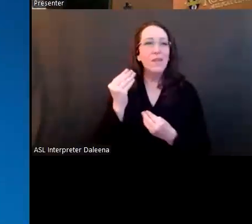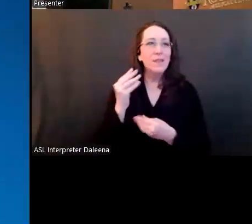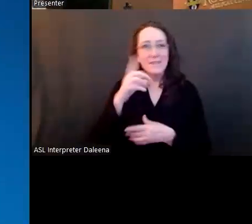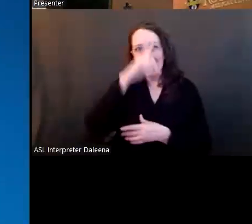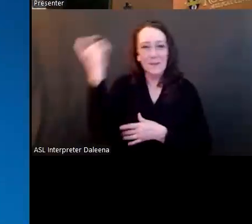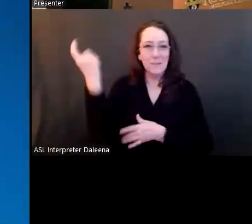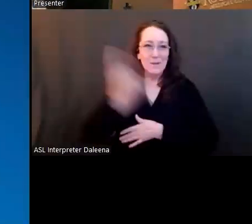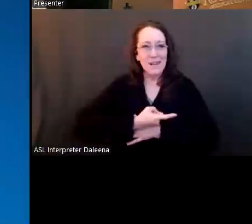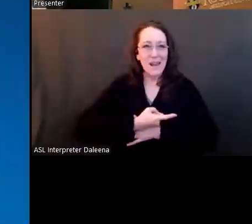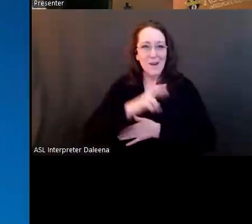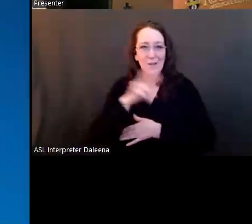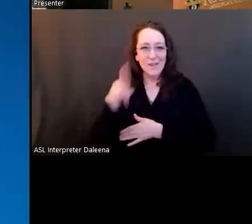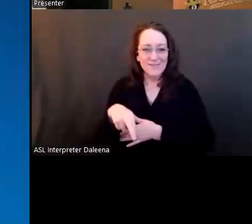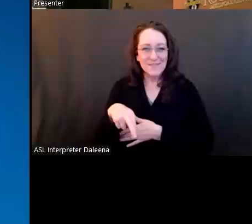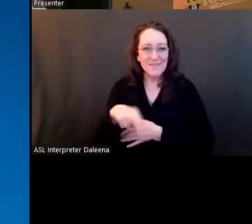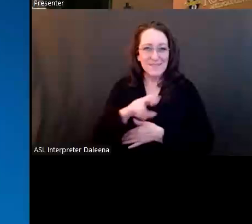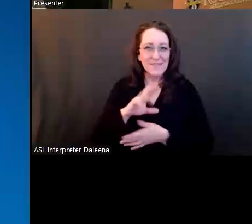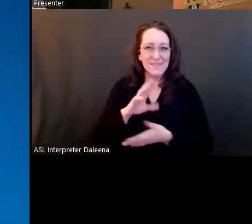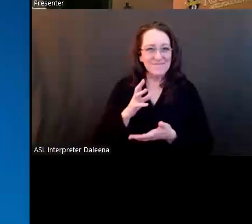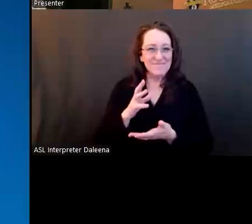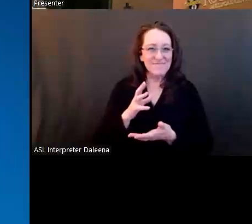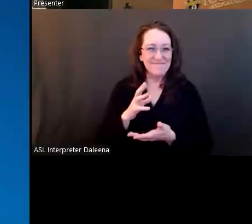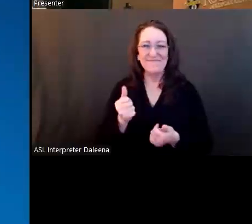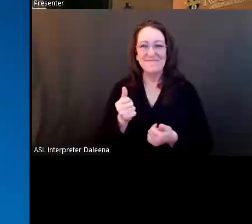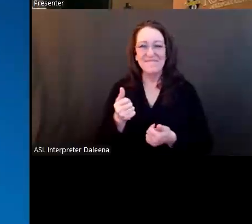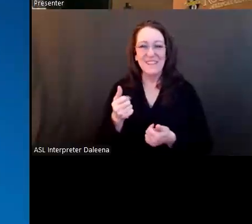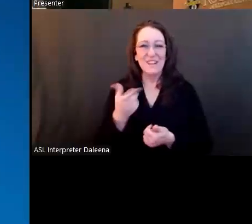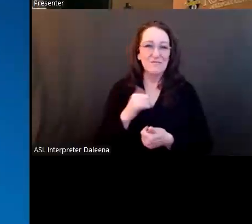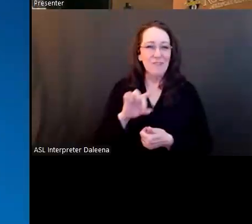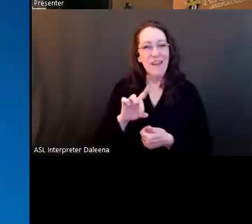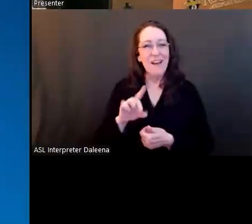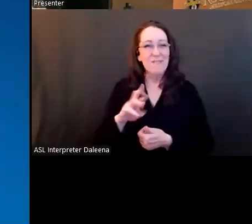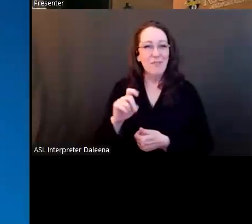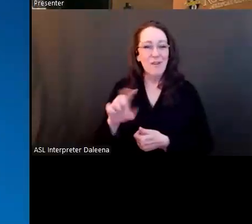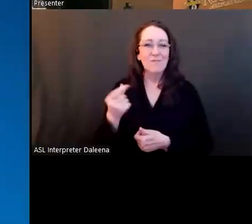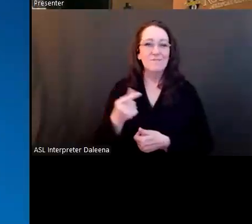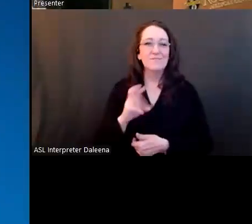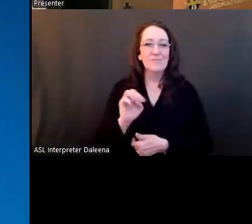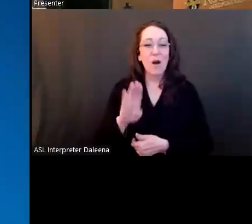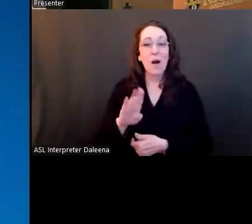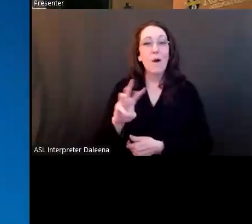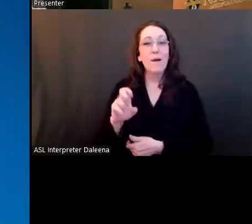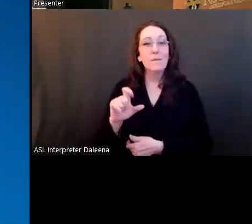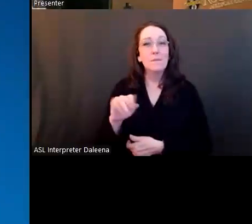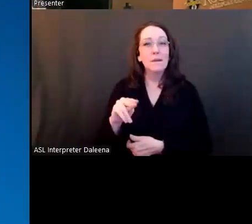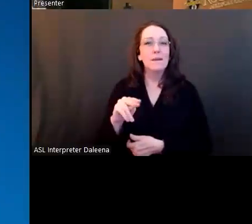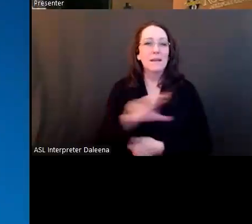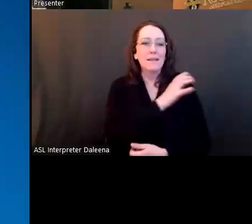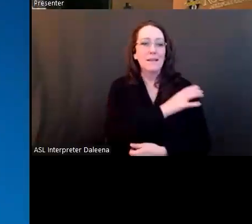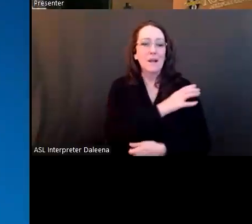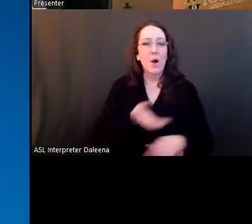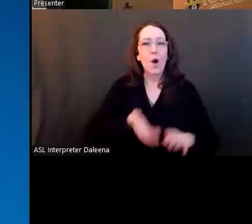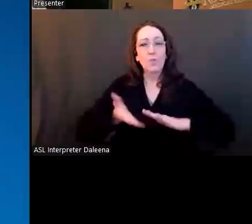Rochester for the Romano Grand Rounds. I'm Rob Weissman. I'm the Clinical Operations Director for